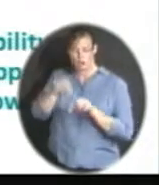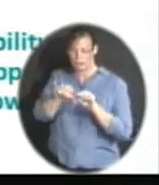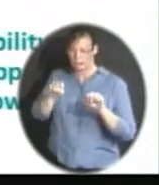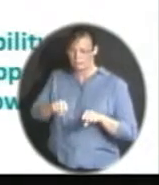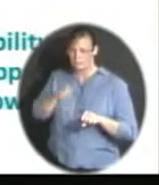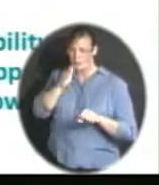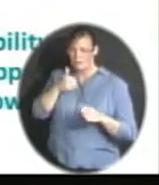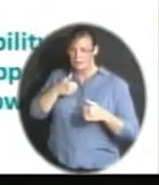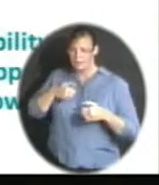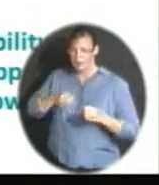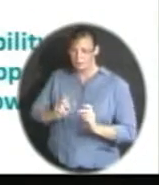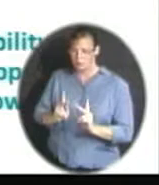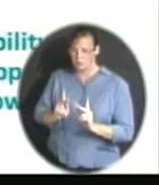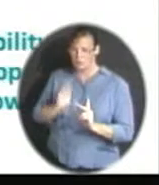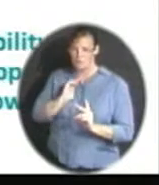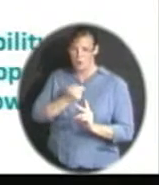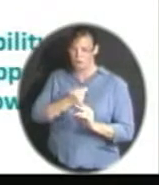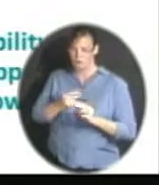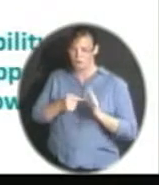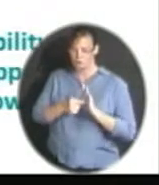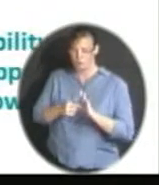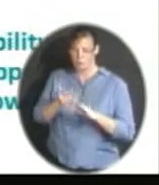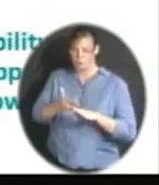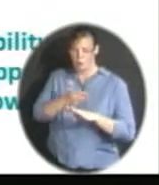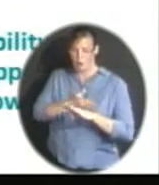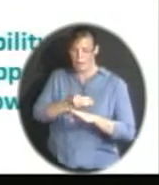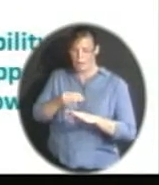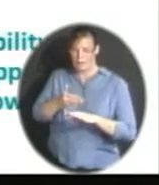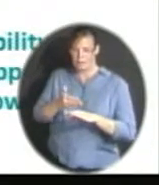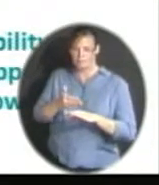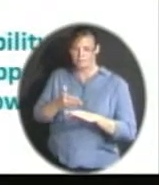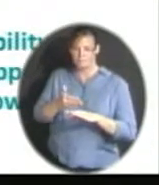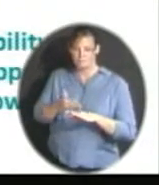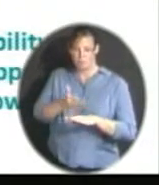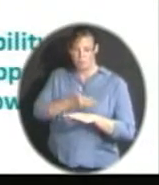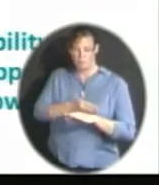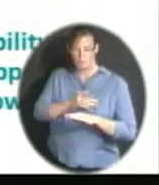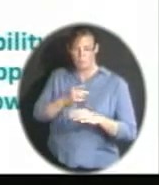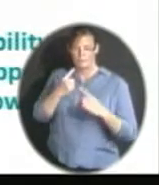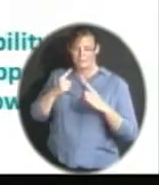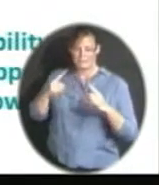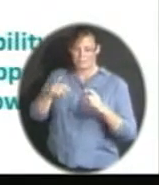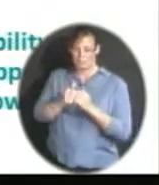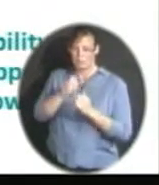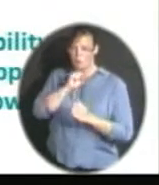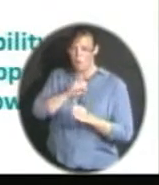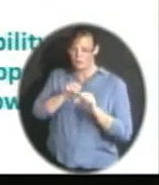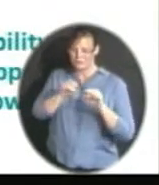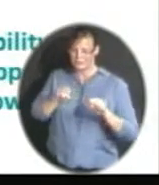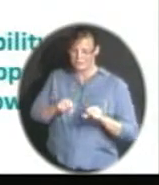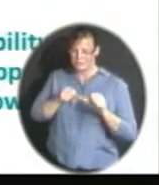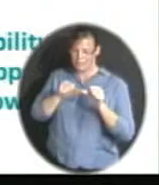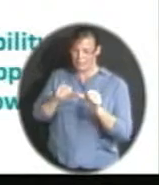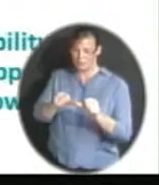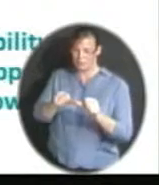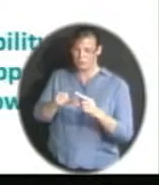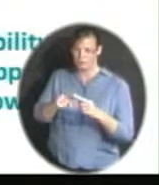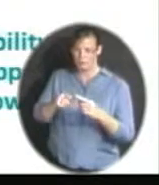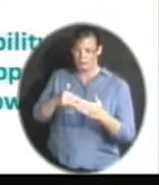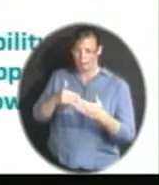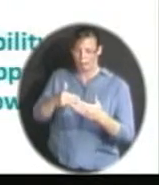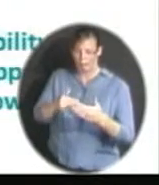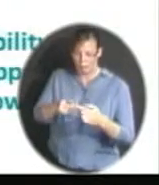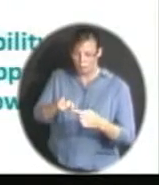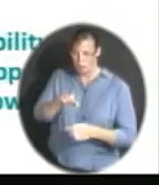give us an opportunity for us to show growth and improvement. Although we've been successful with the old system as it continued to inch towards